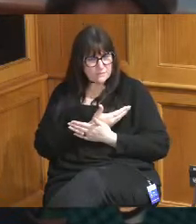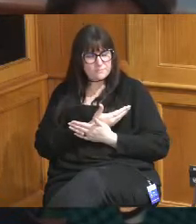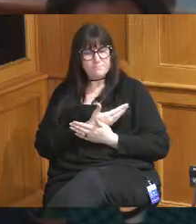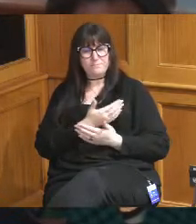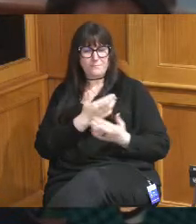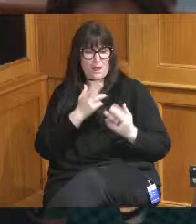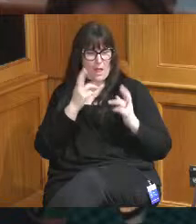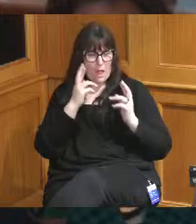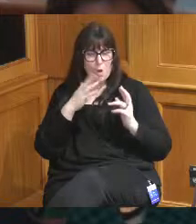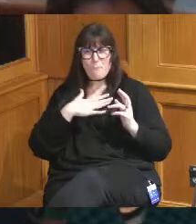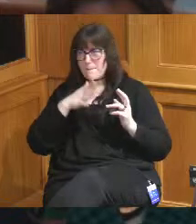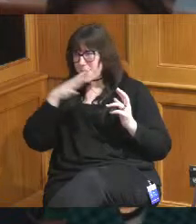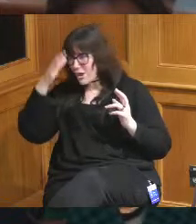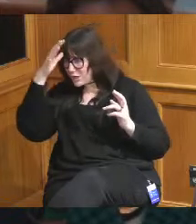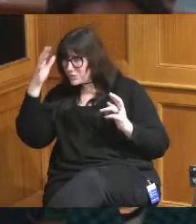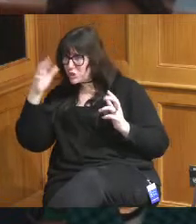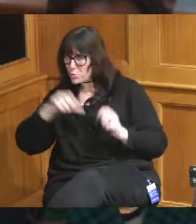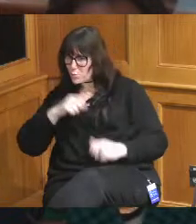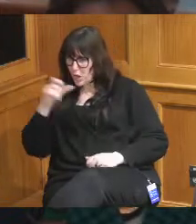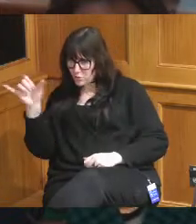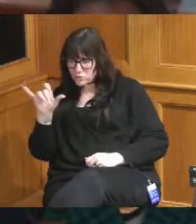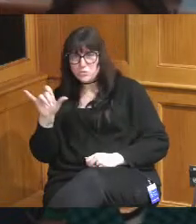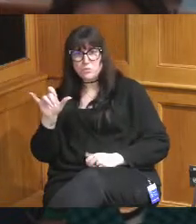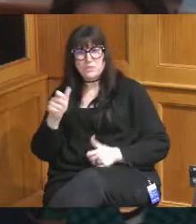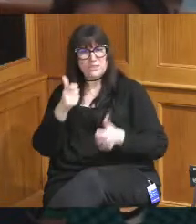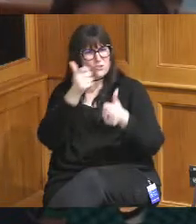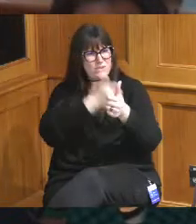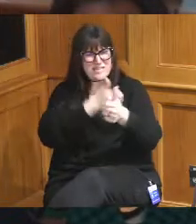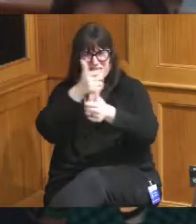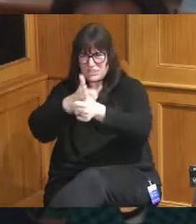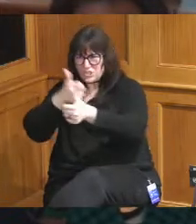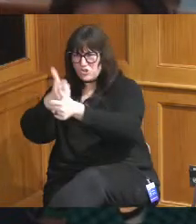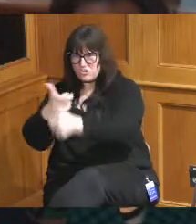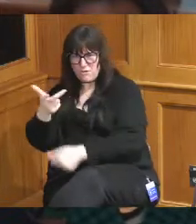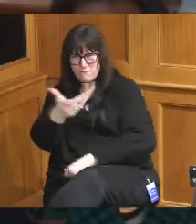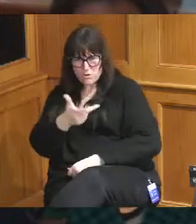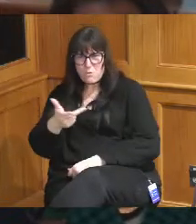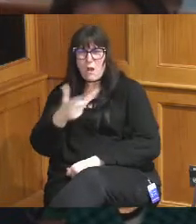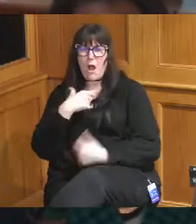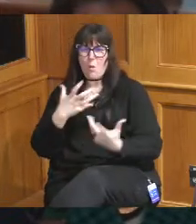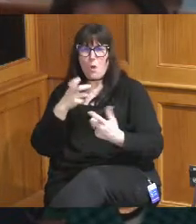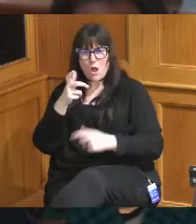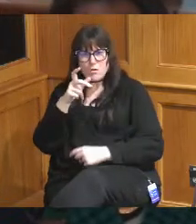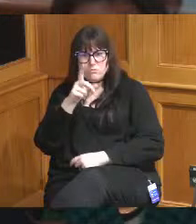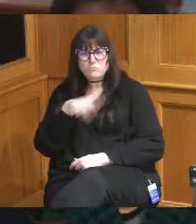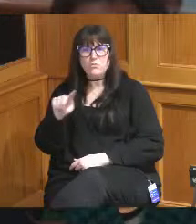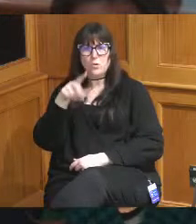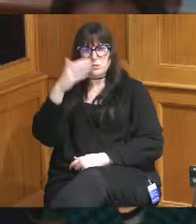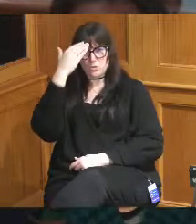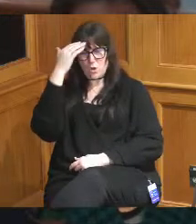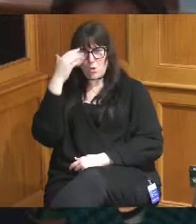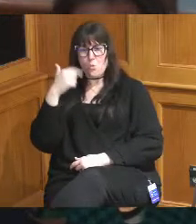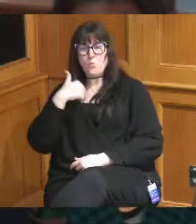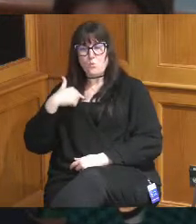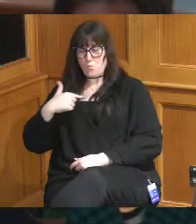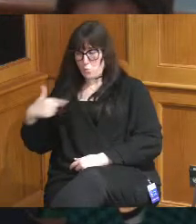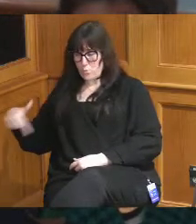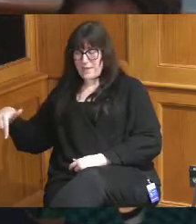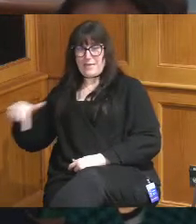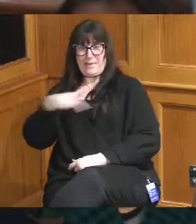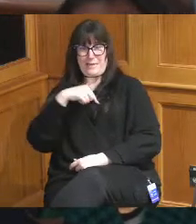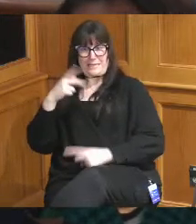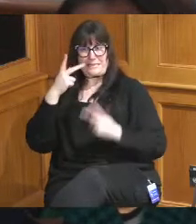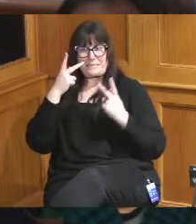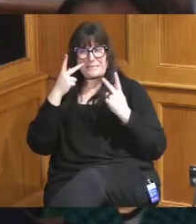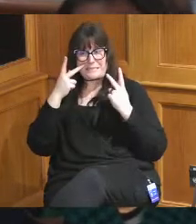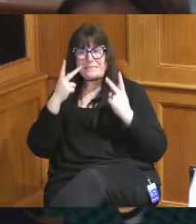well. To each of you commissioners, I want you to know that we all see you. We all see